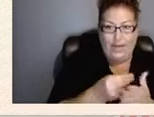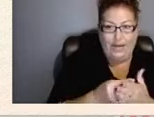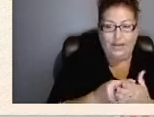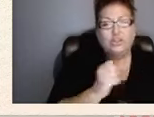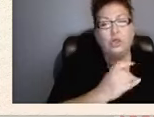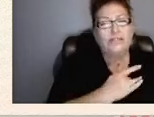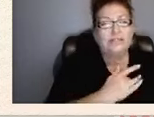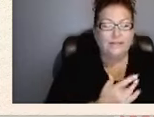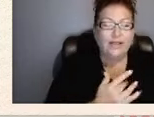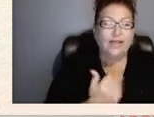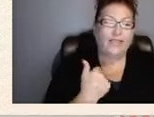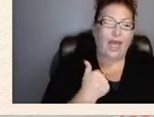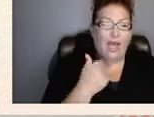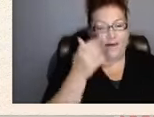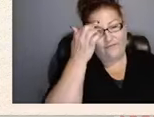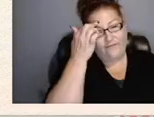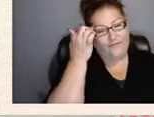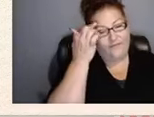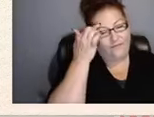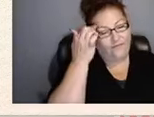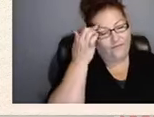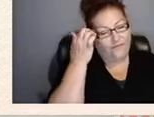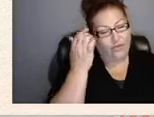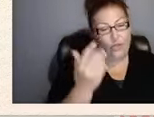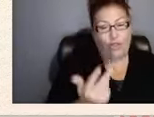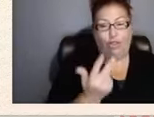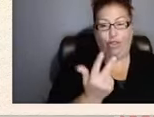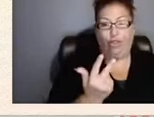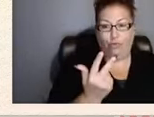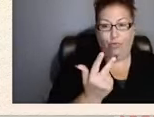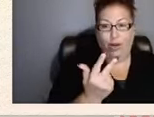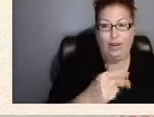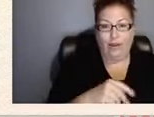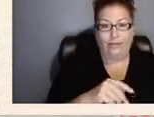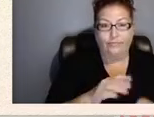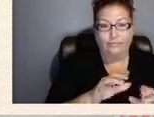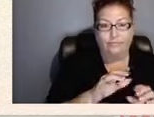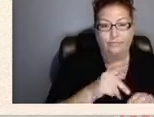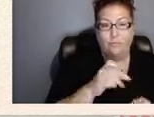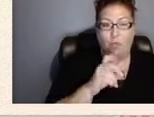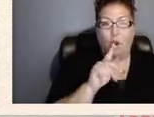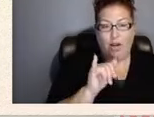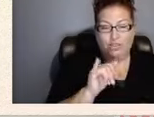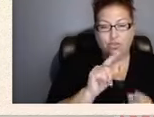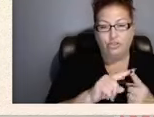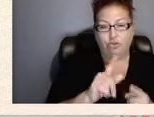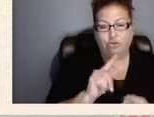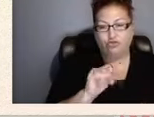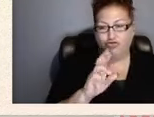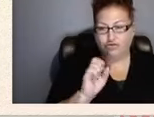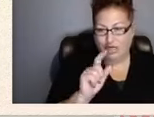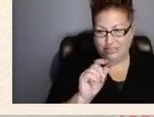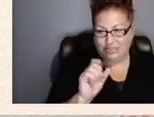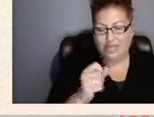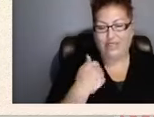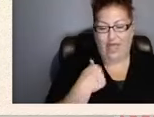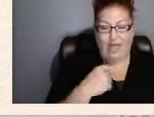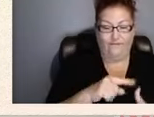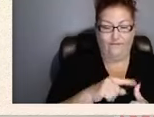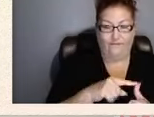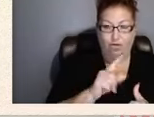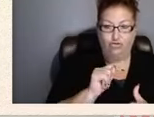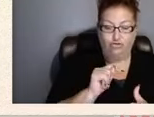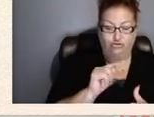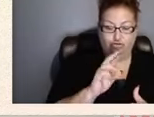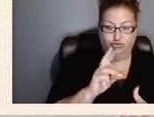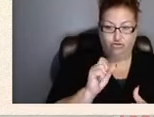are three parties to a trust. There is what's called the trust maker. So that's